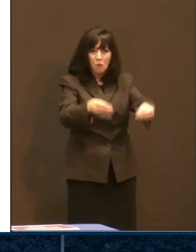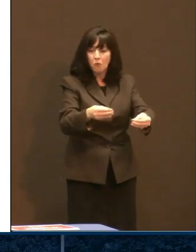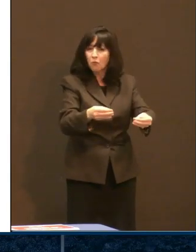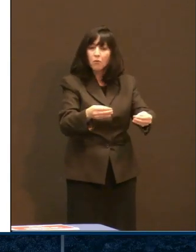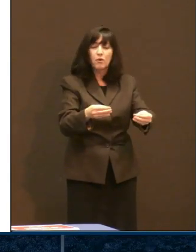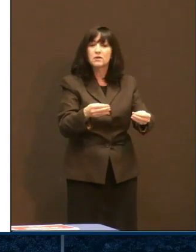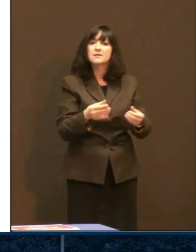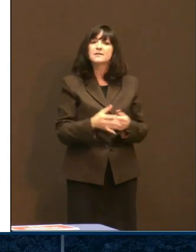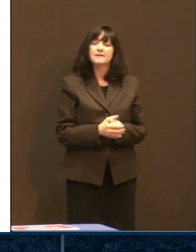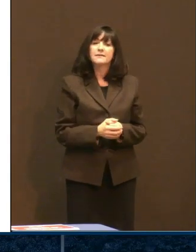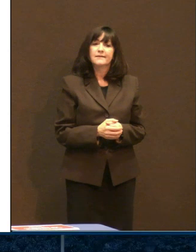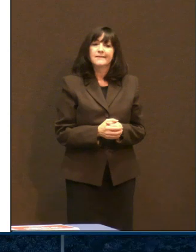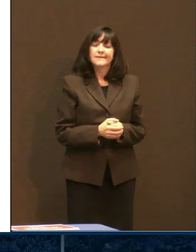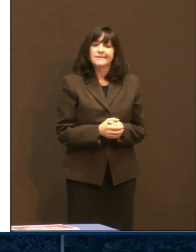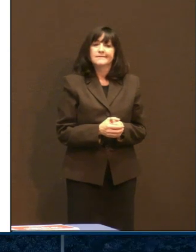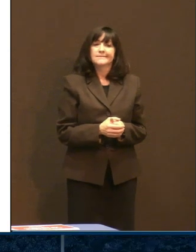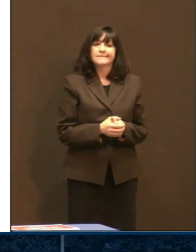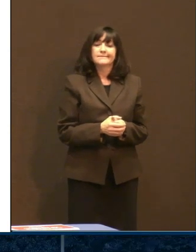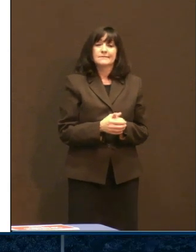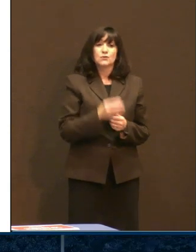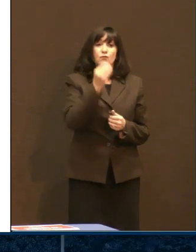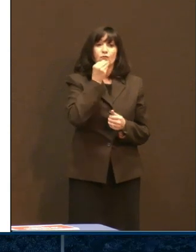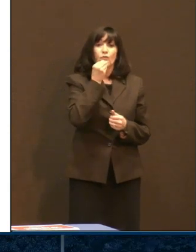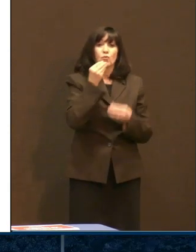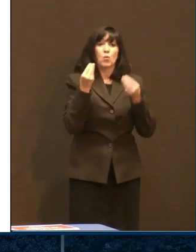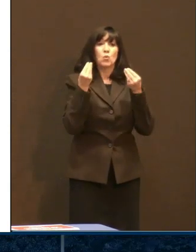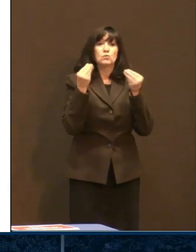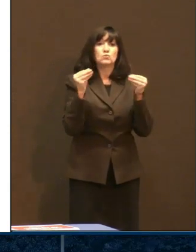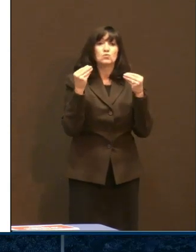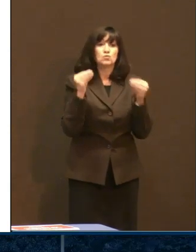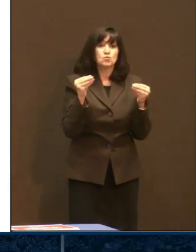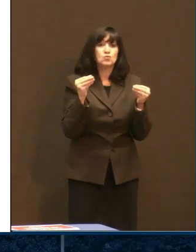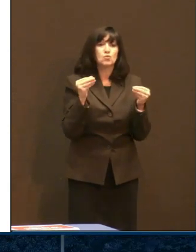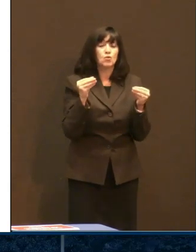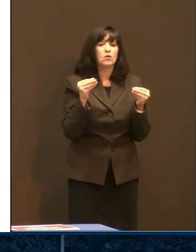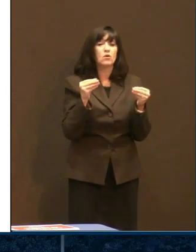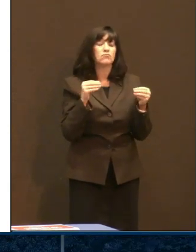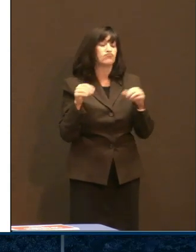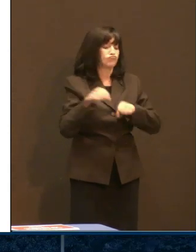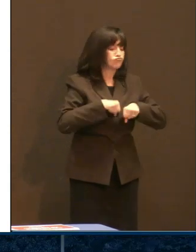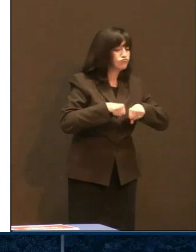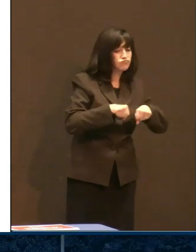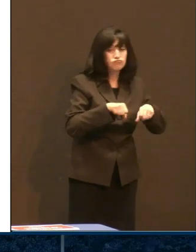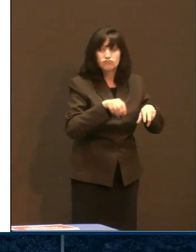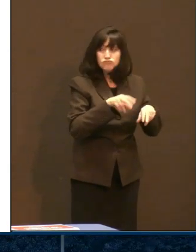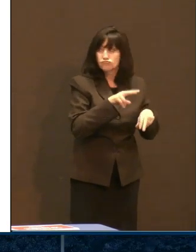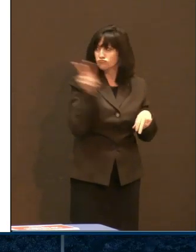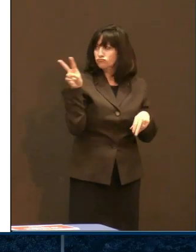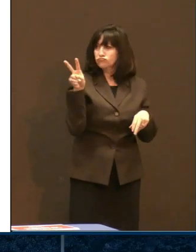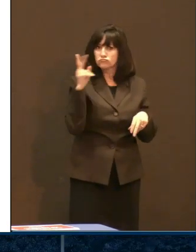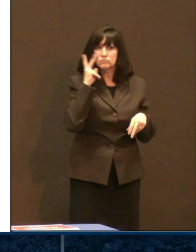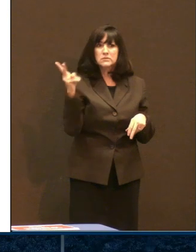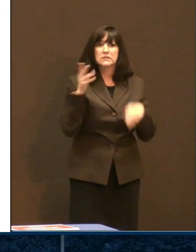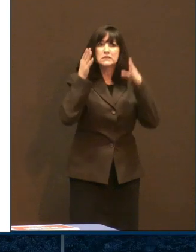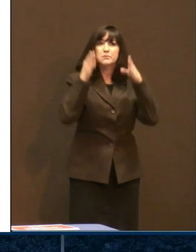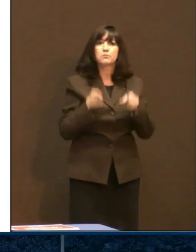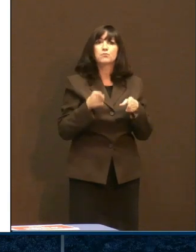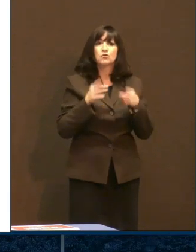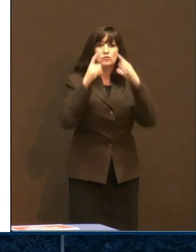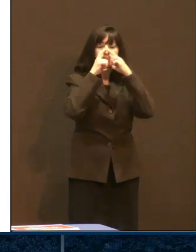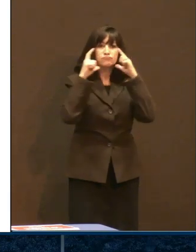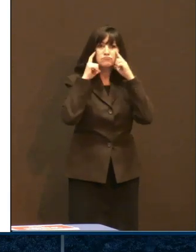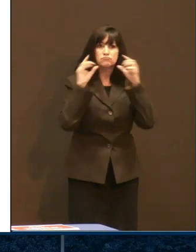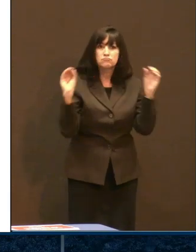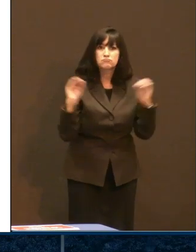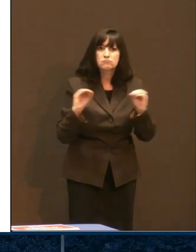who has a customer that doesn't have a face covering, and that's disturbing. But it's a delicate balance in terms